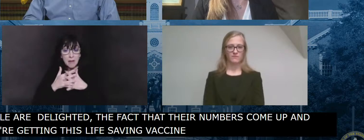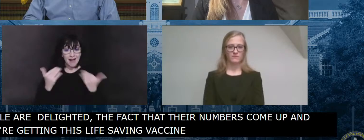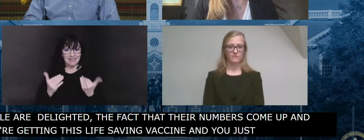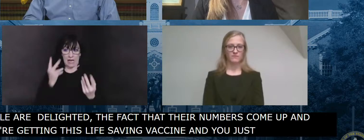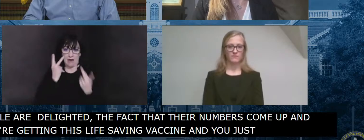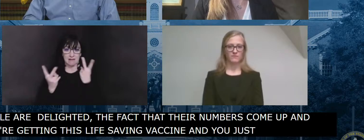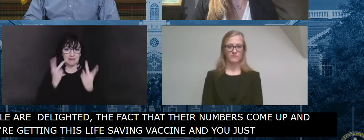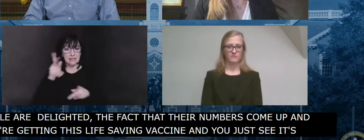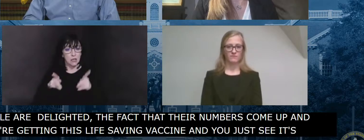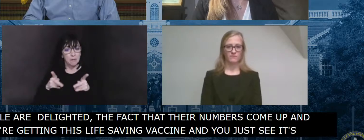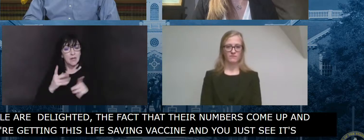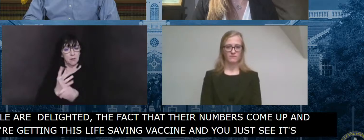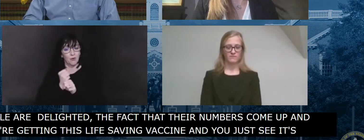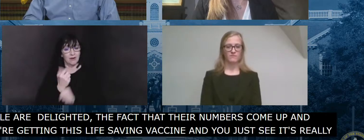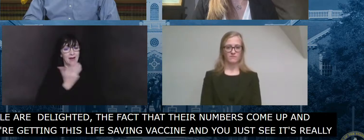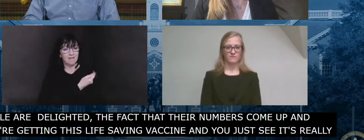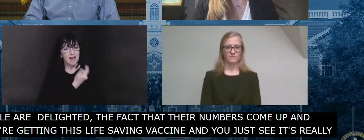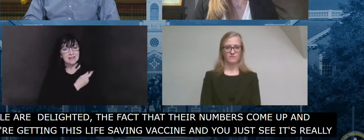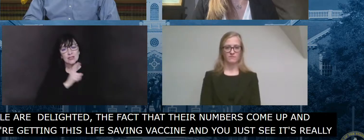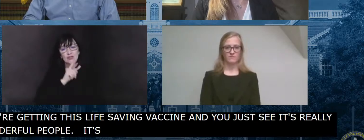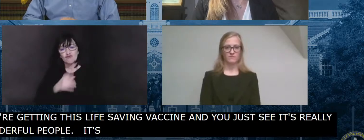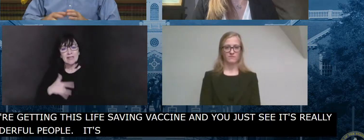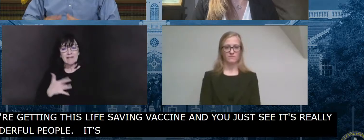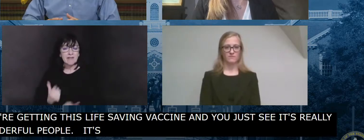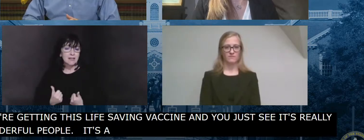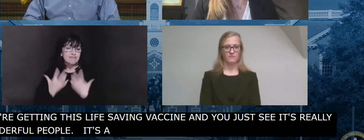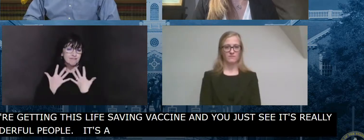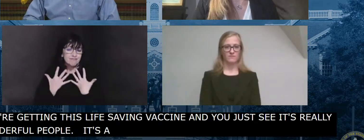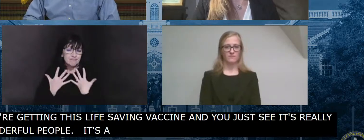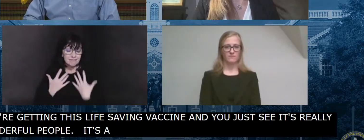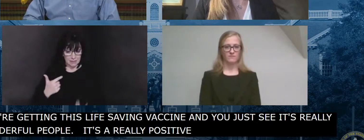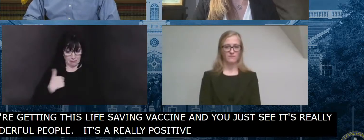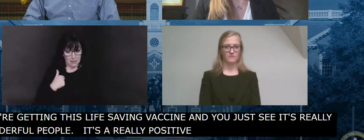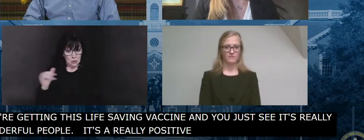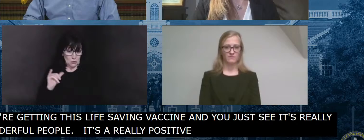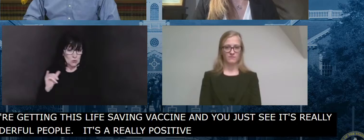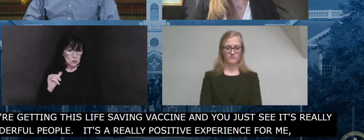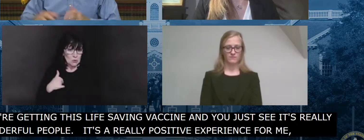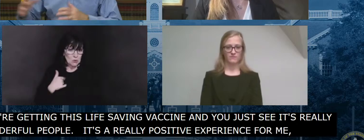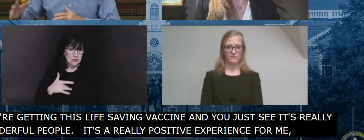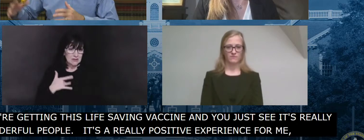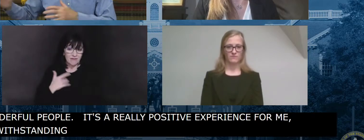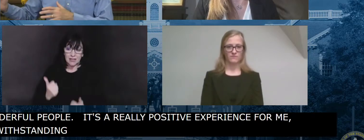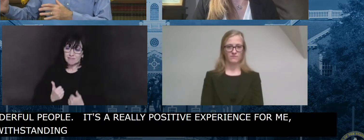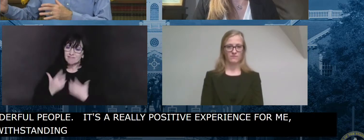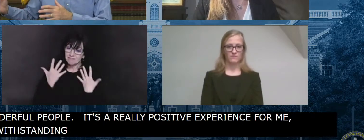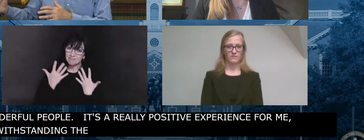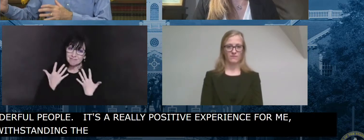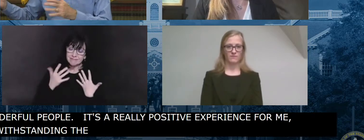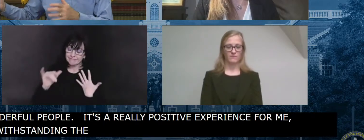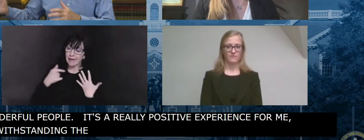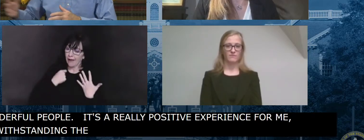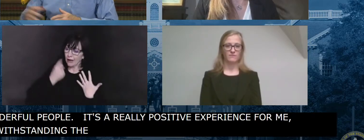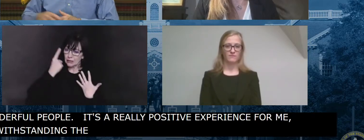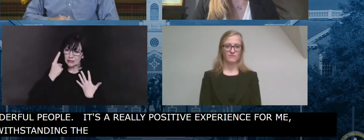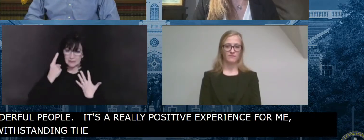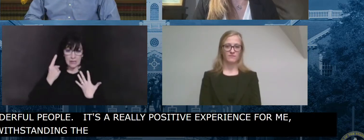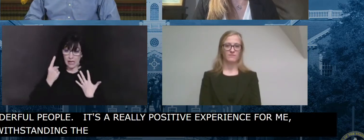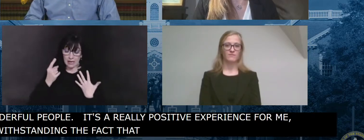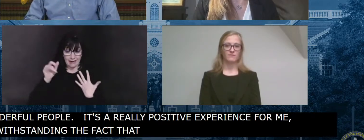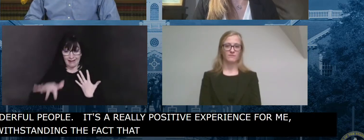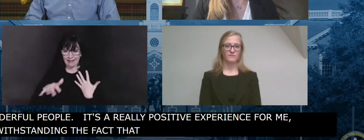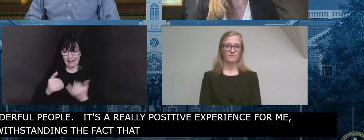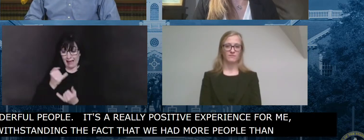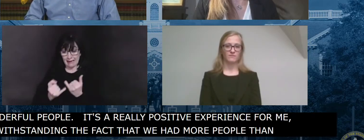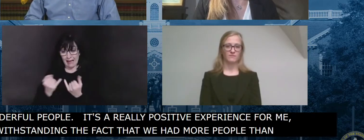was a really positive experience for me, notwithstanding the fact that we had more people than we could handle towards the end of